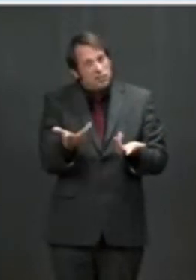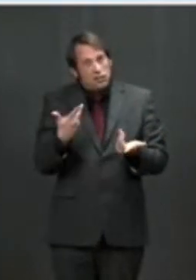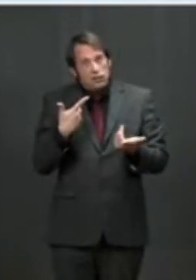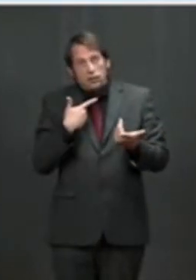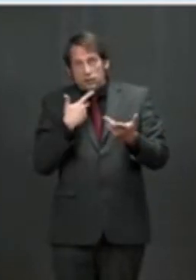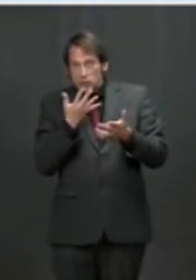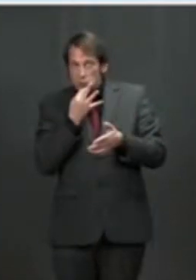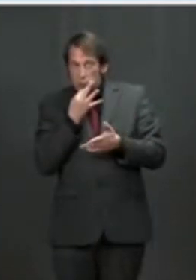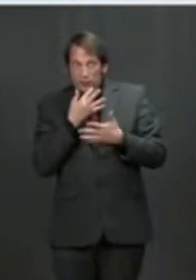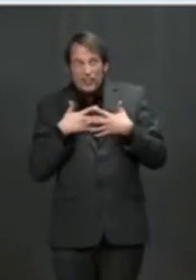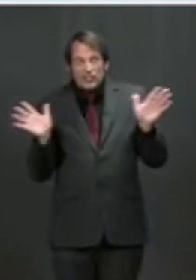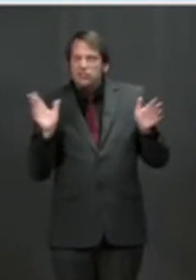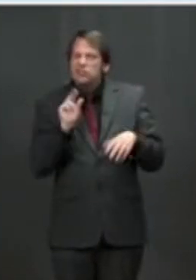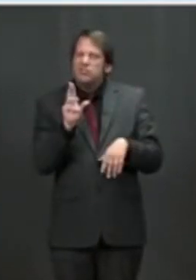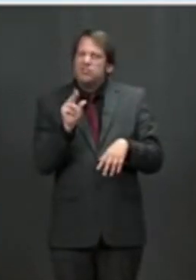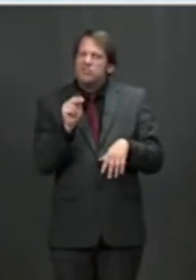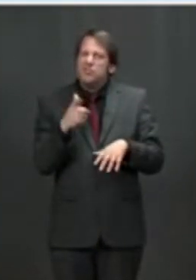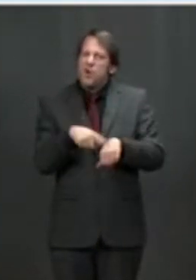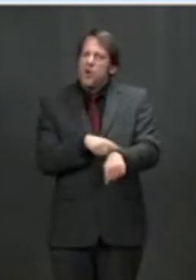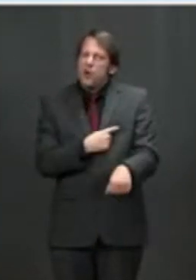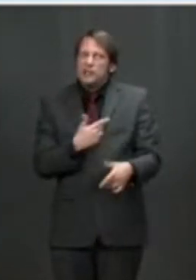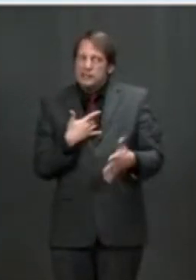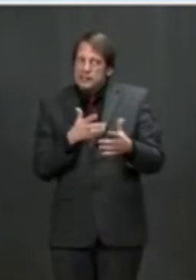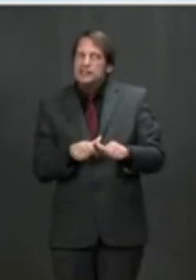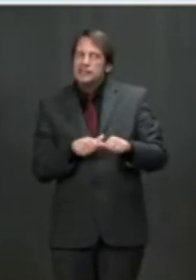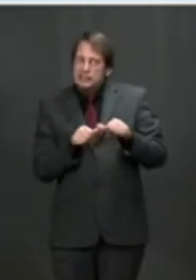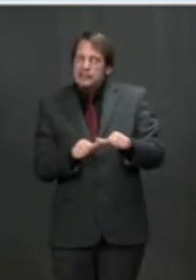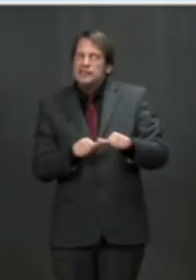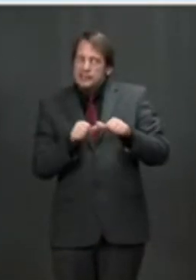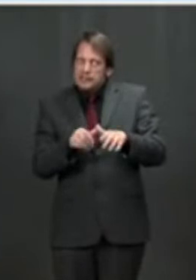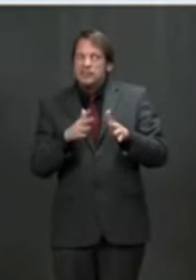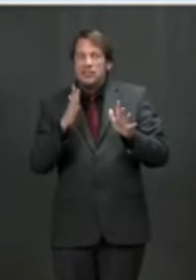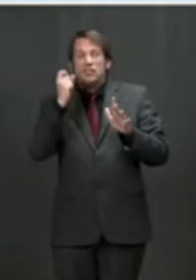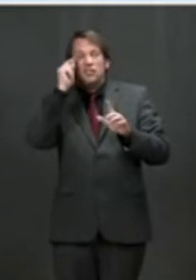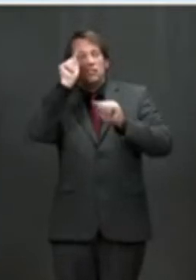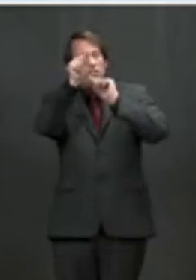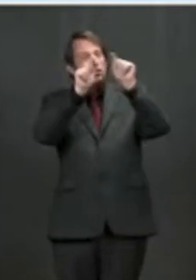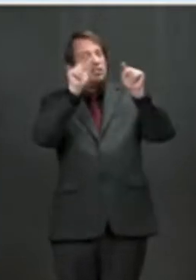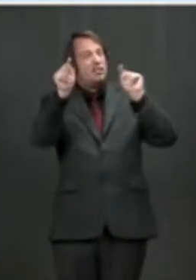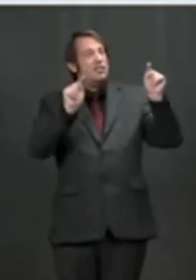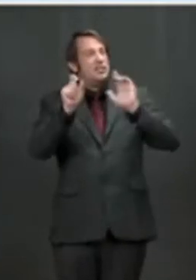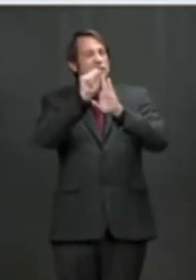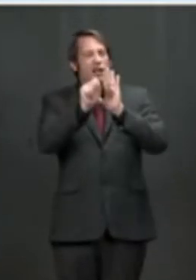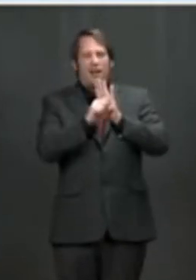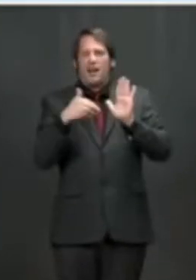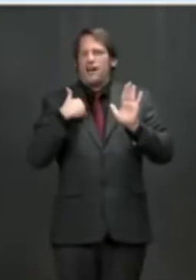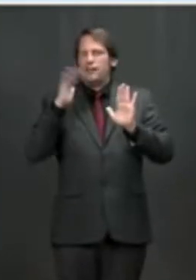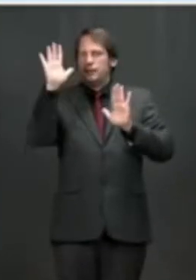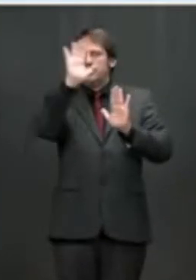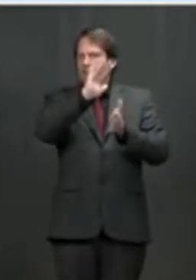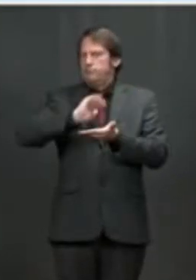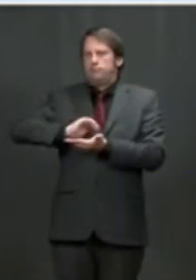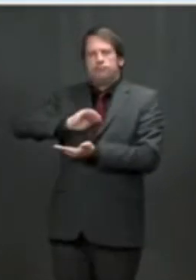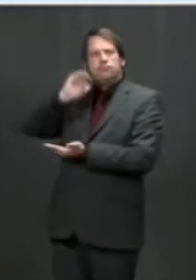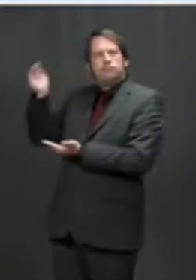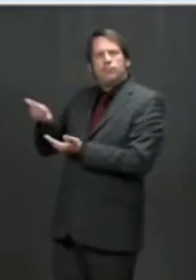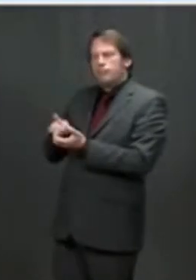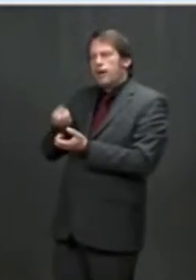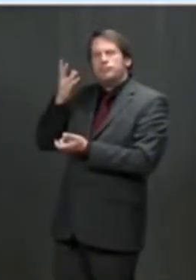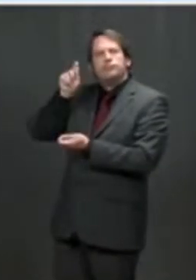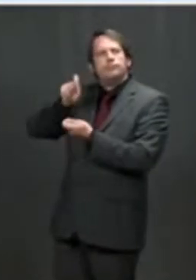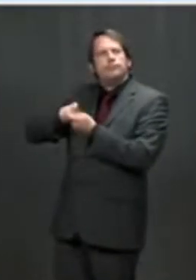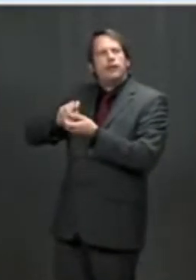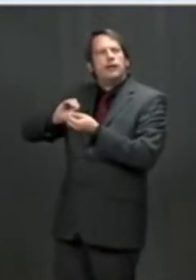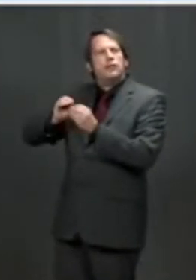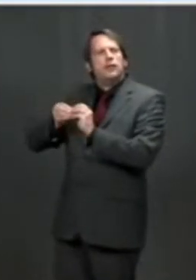country to a place where each of our states has reach the number of vaccinations that the population can handle. So by and